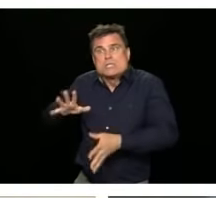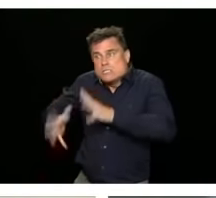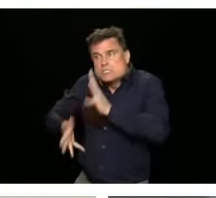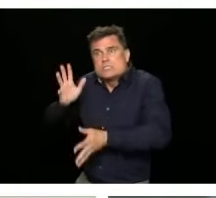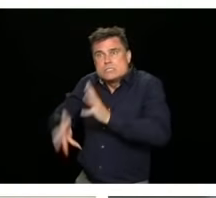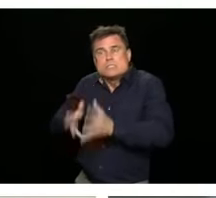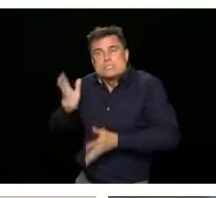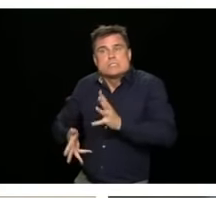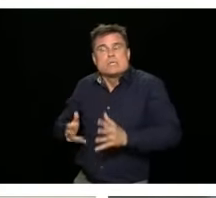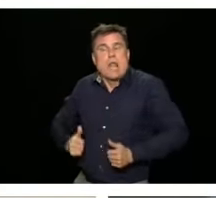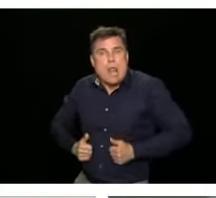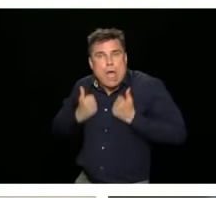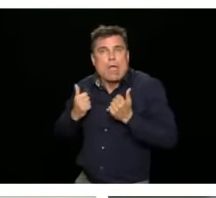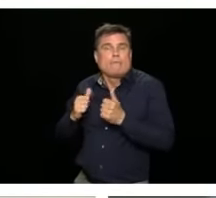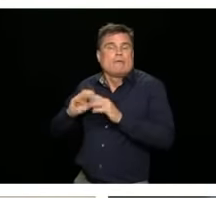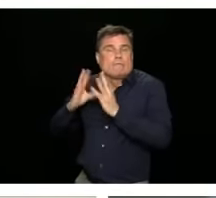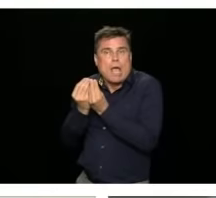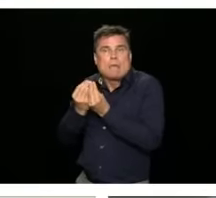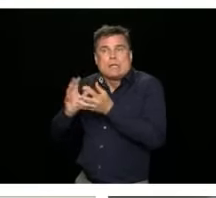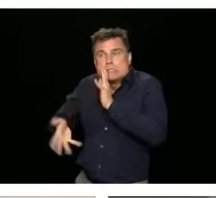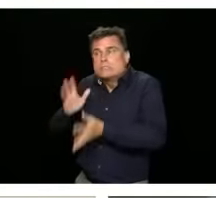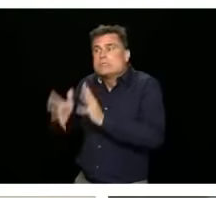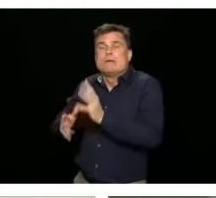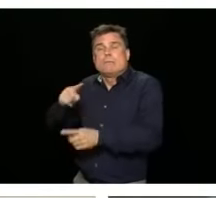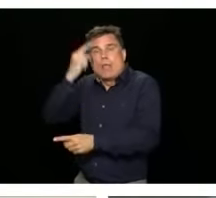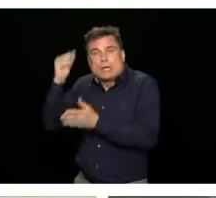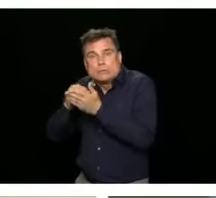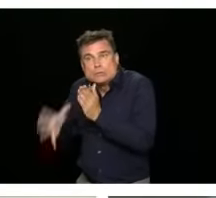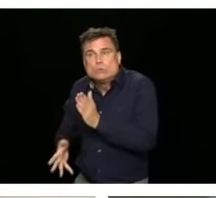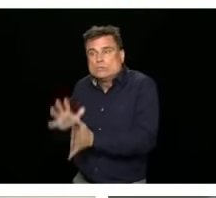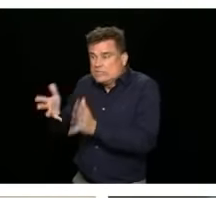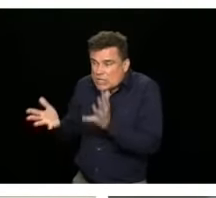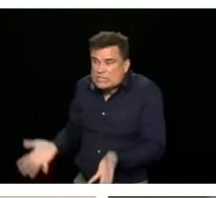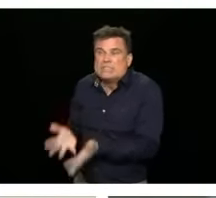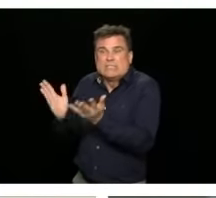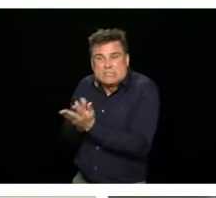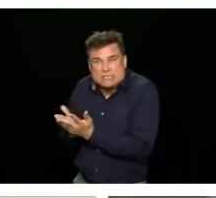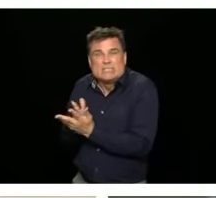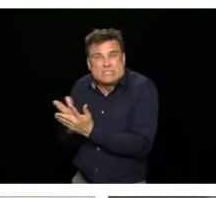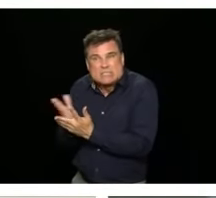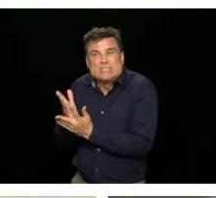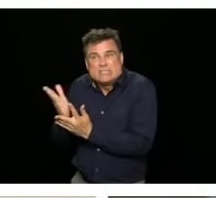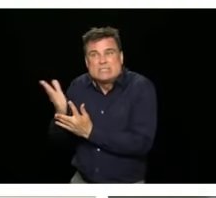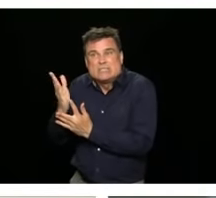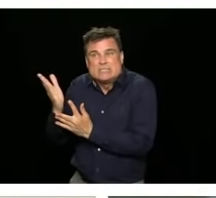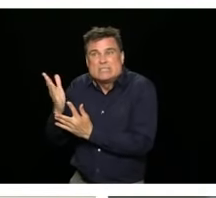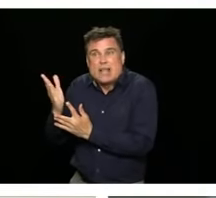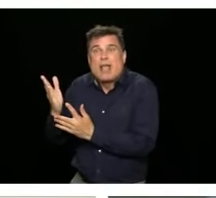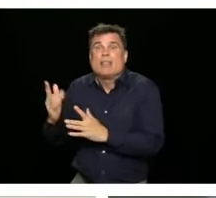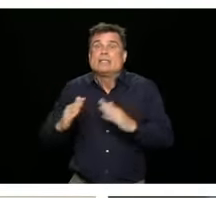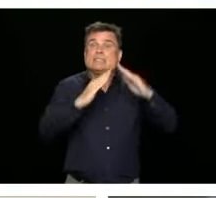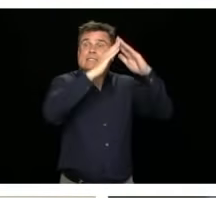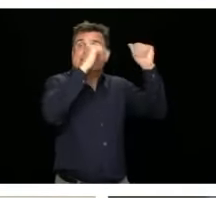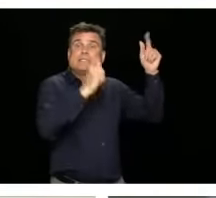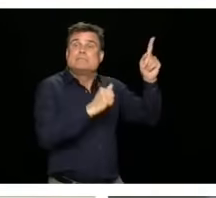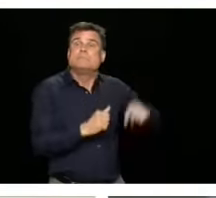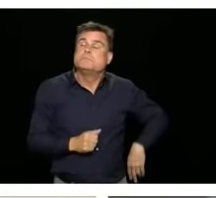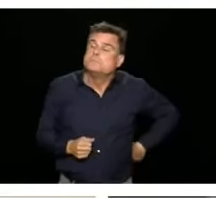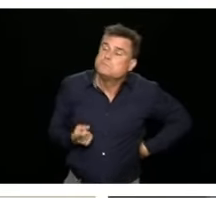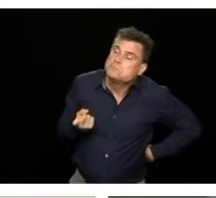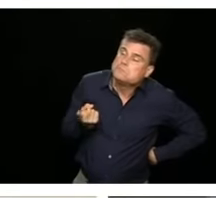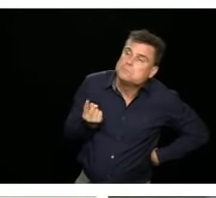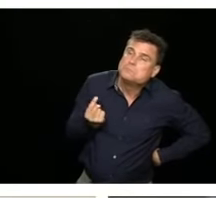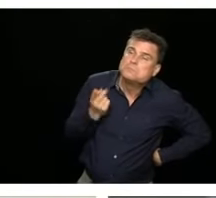predominant focusing on how many publications have you done, which are criterias that stem from when the university was